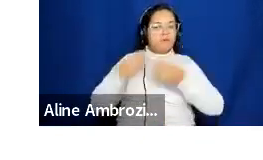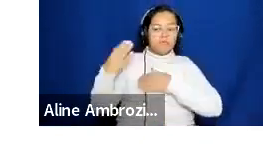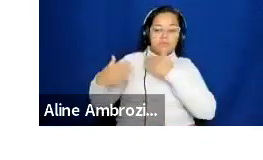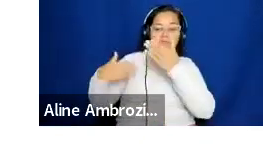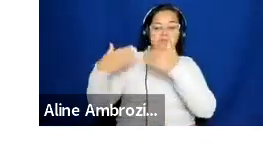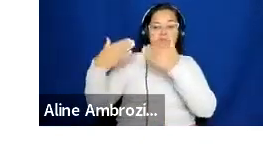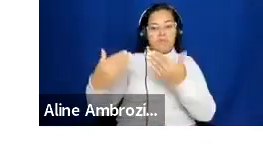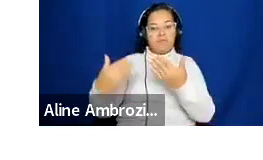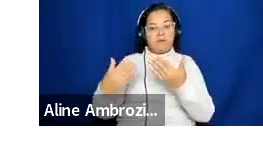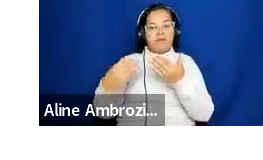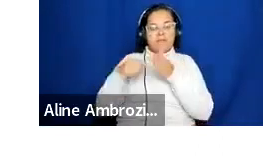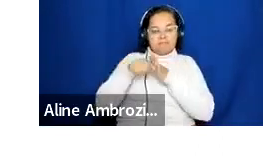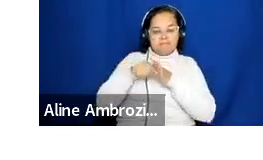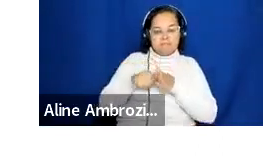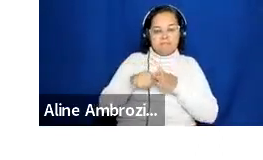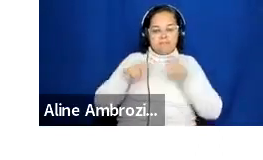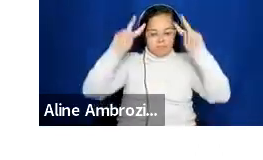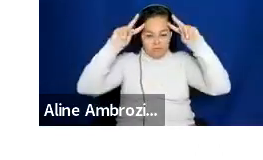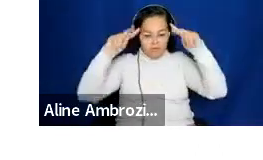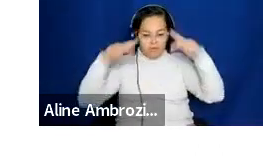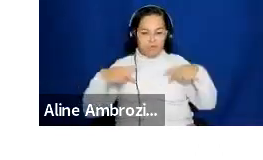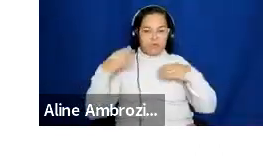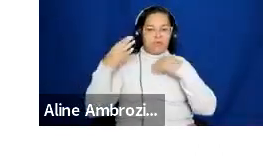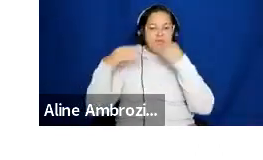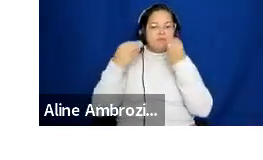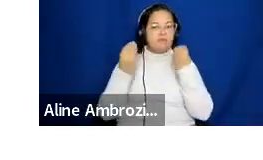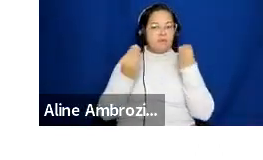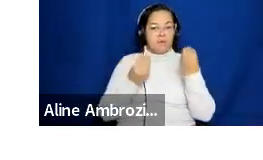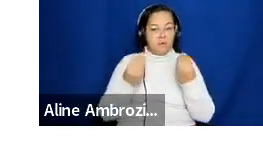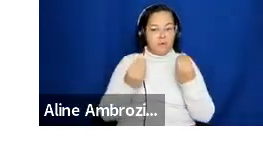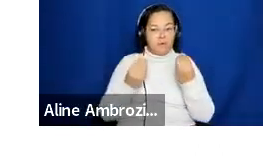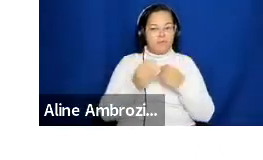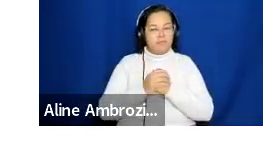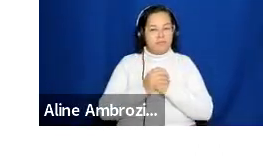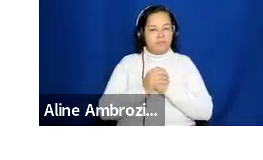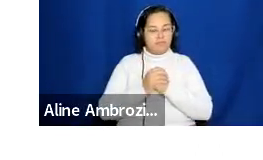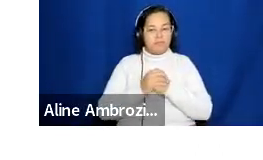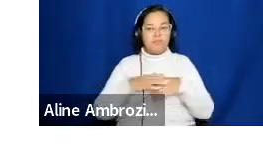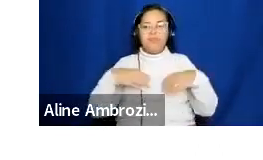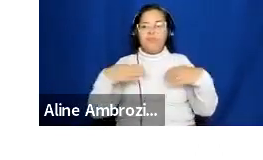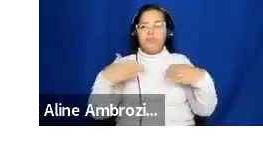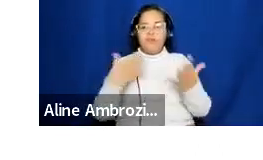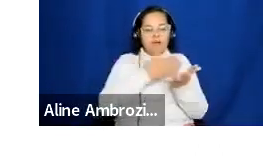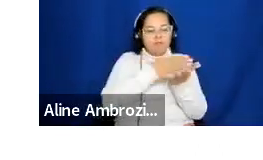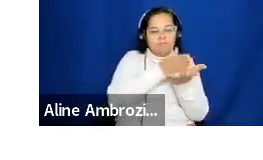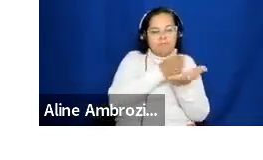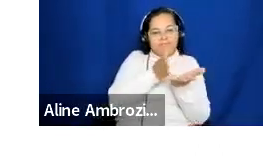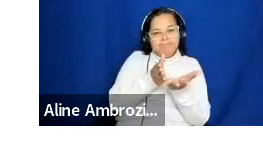direction of travel for this development? Towards what state? Towards what?